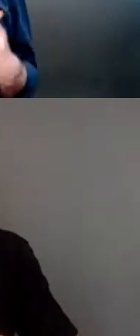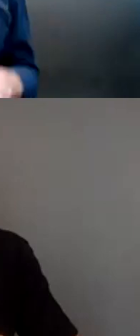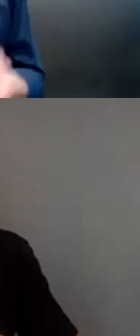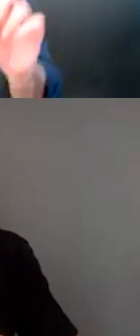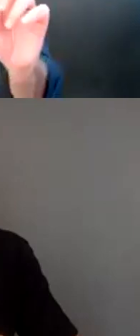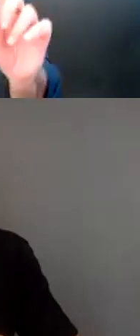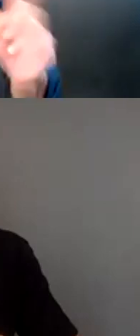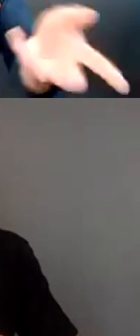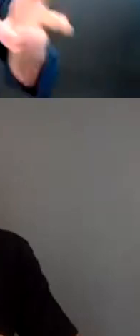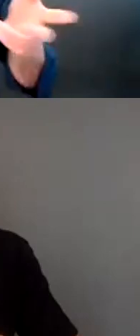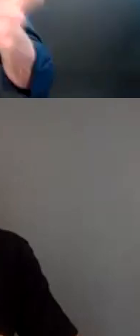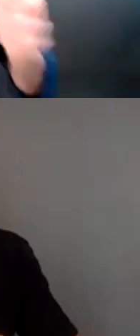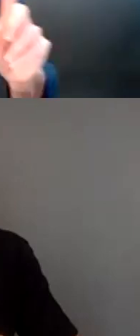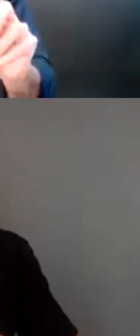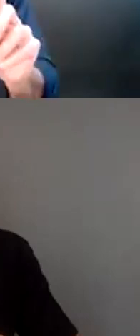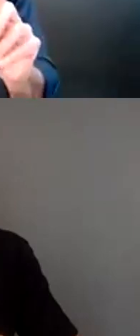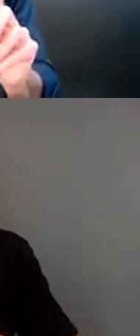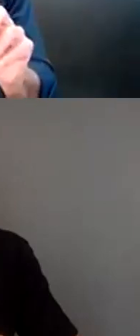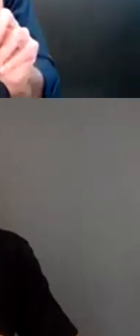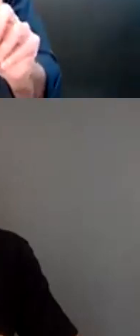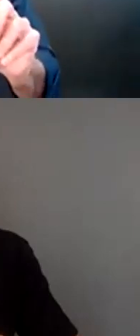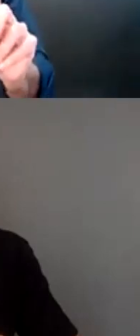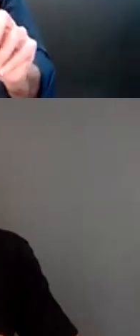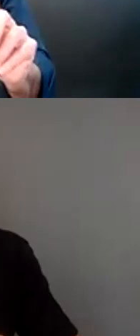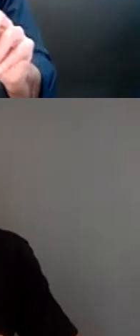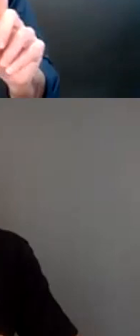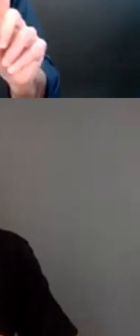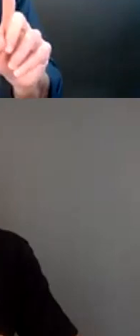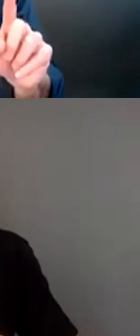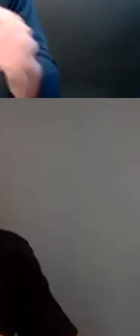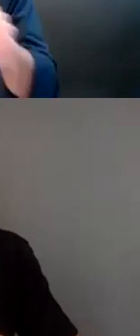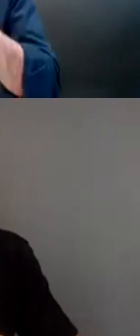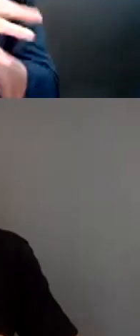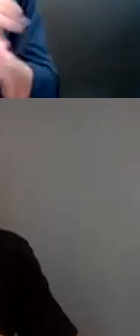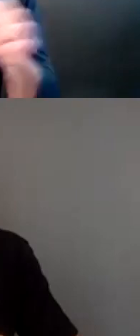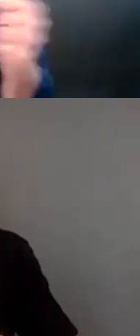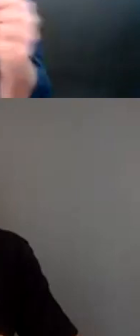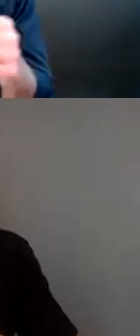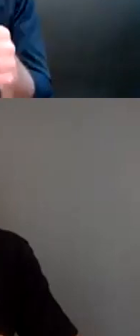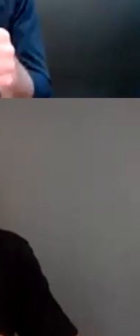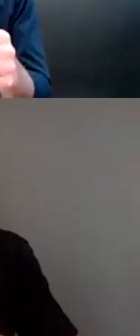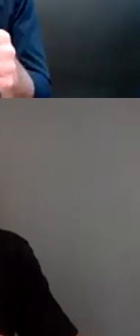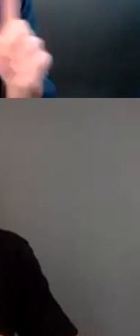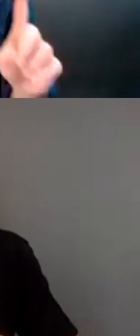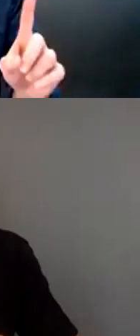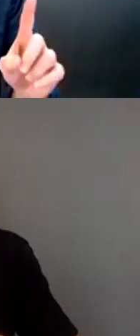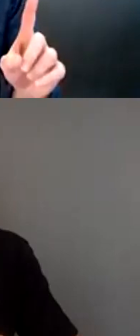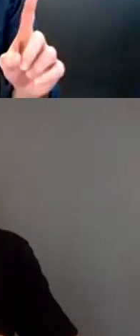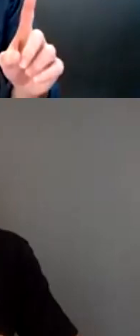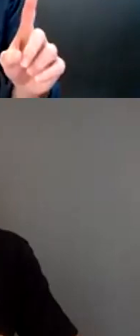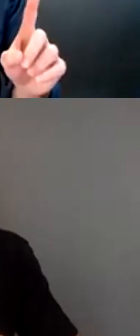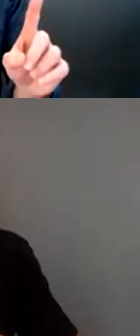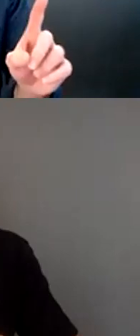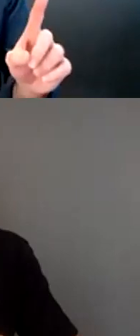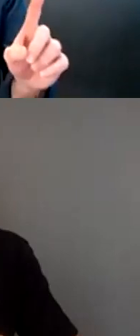and extending trauma and violence informed thinking in that direction. That's still pretty radical, because we want to write them off as bad people who need